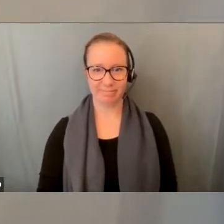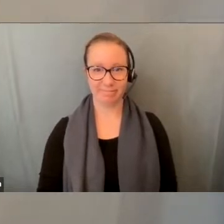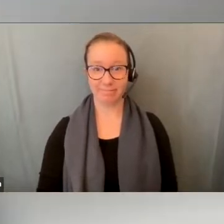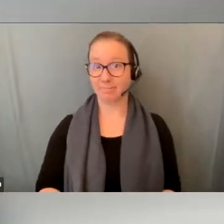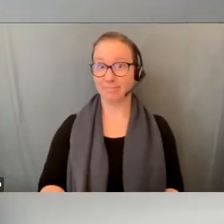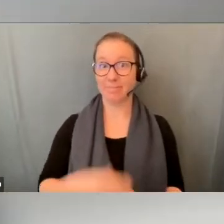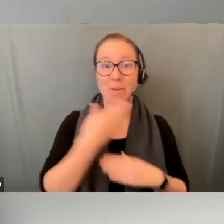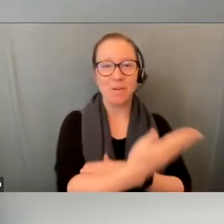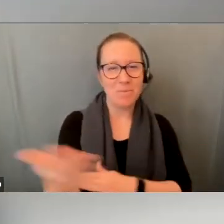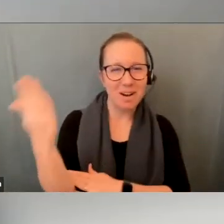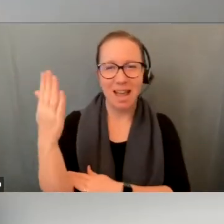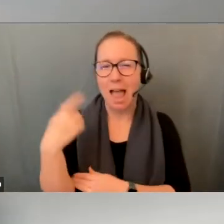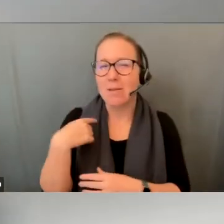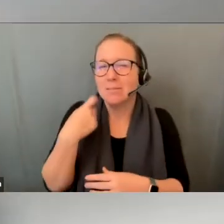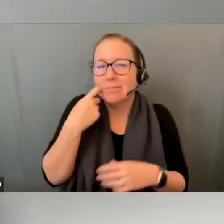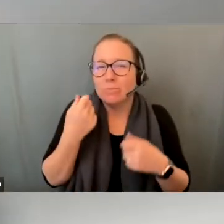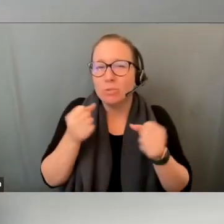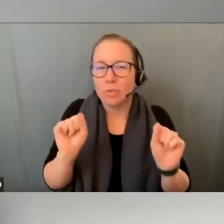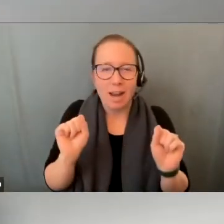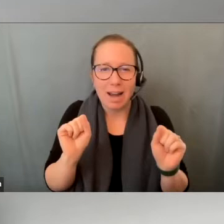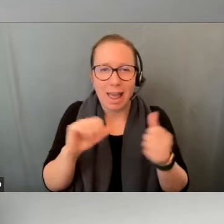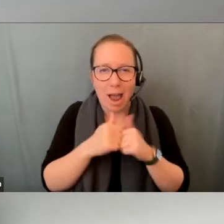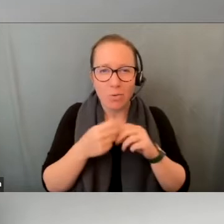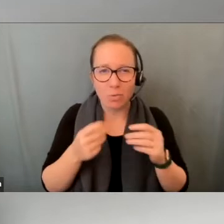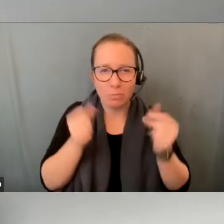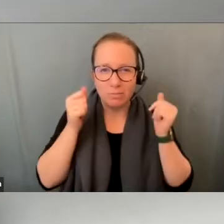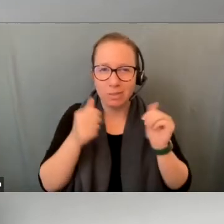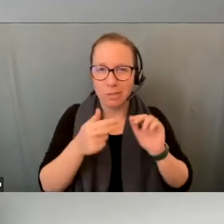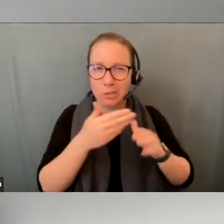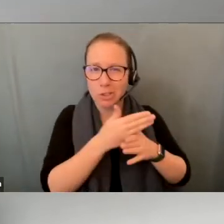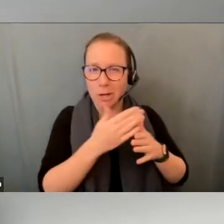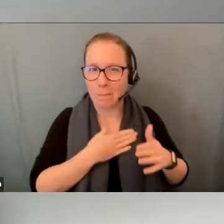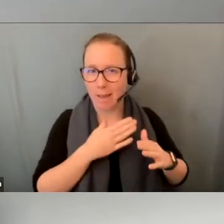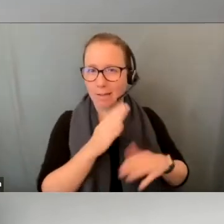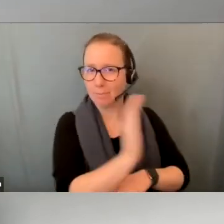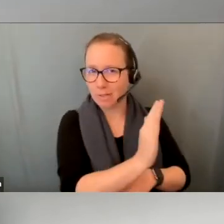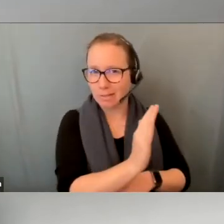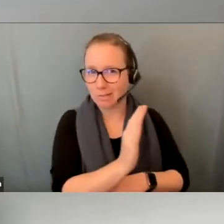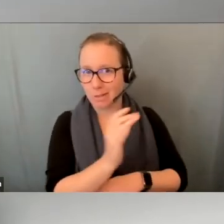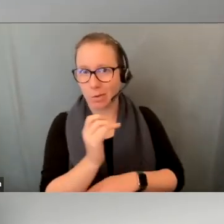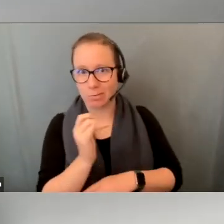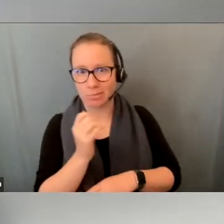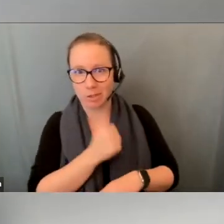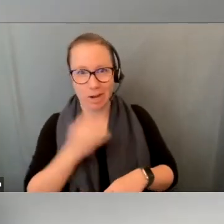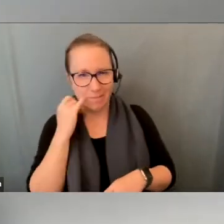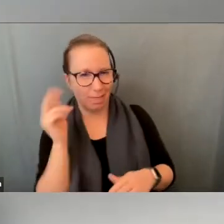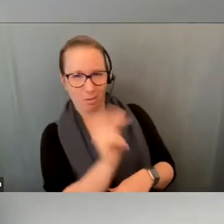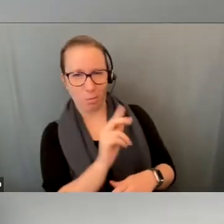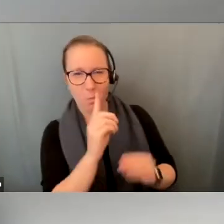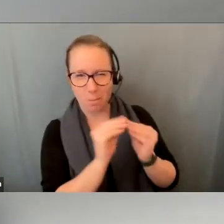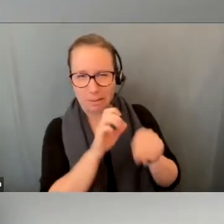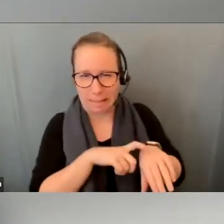Good morning. I was just trying to figure out if I could quickly share my presentation. So forgive me if I look one more time.